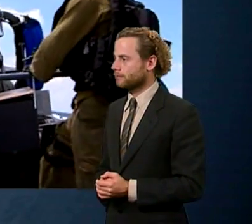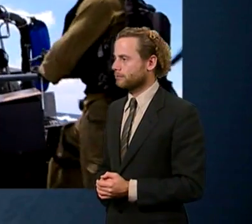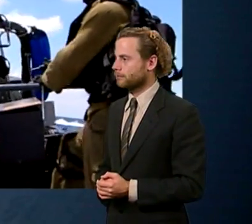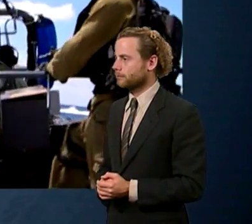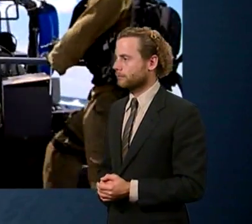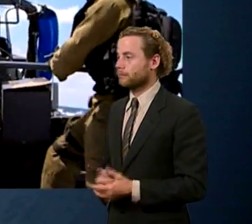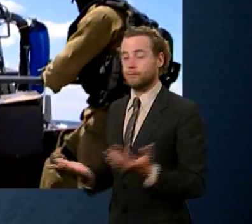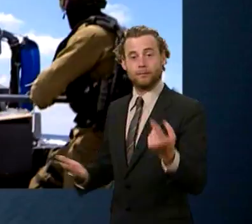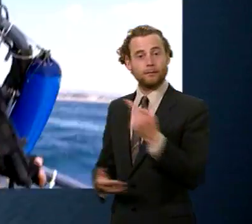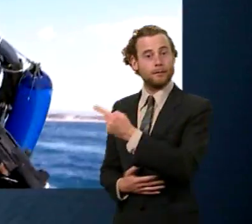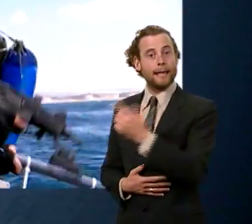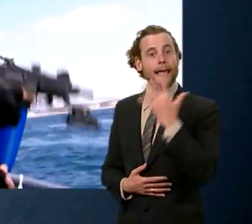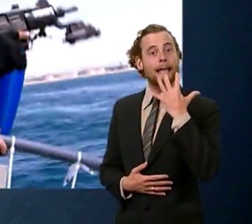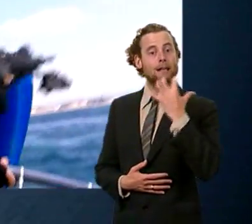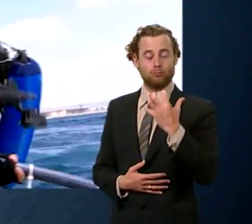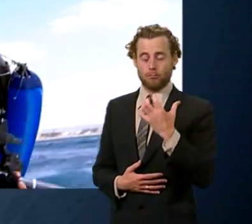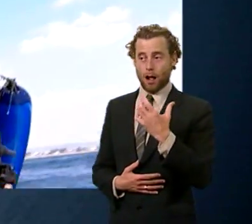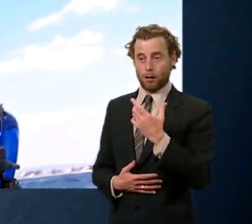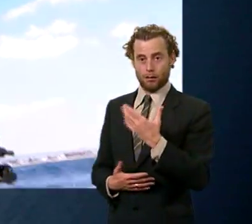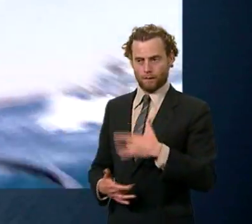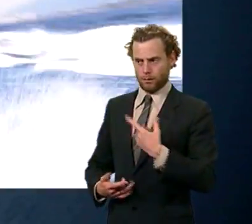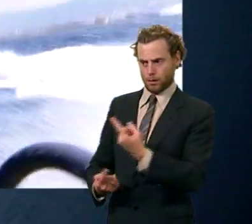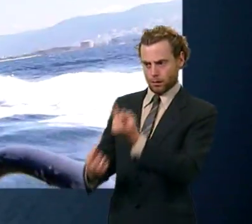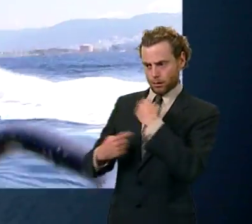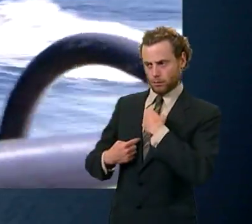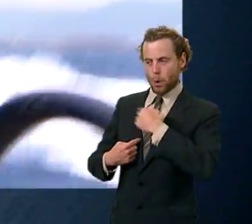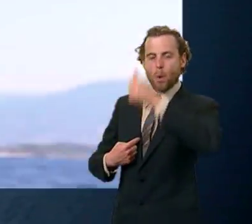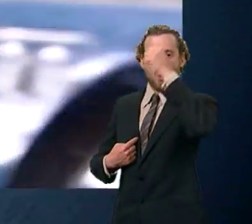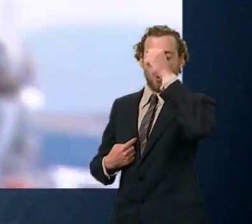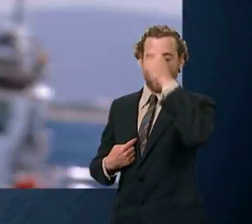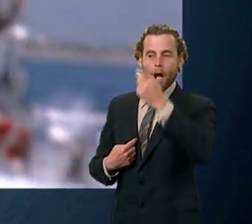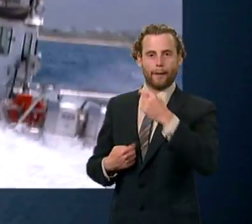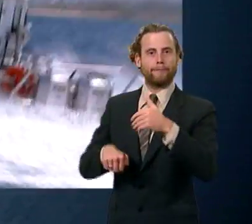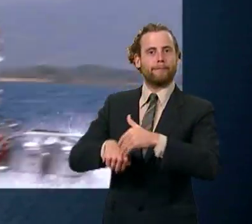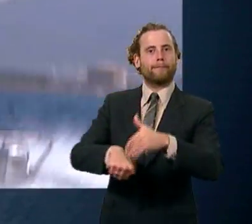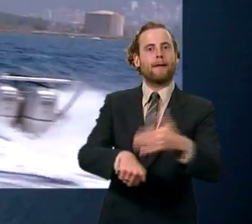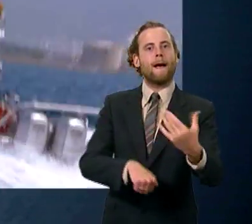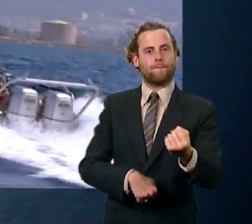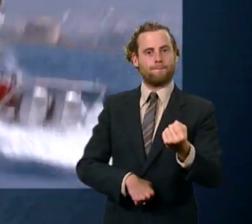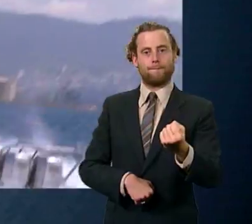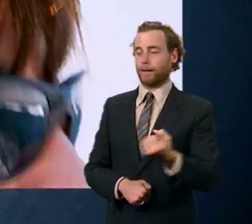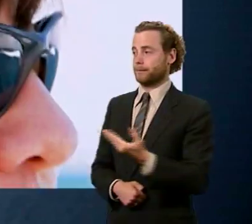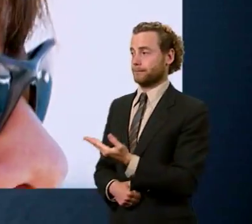For the Israelis, it was a warning sign things wouldn't go that smoothly. The Navy